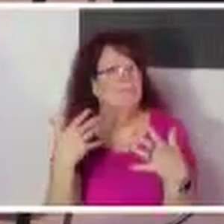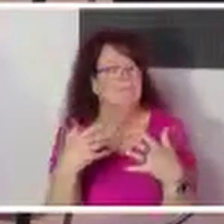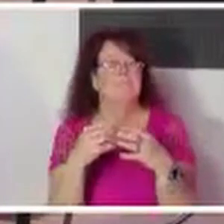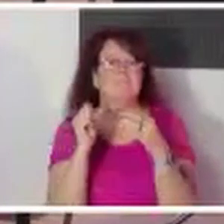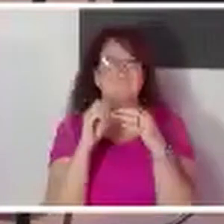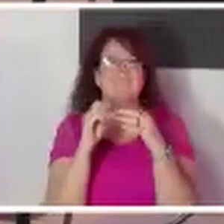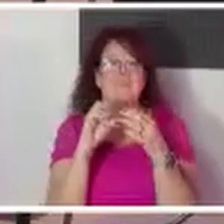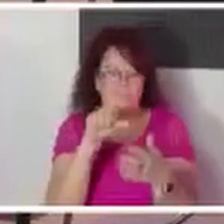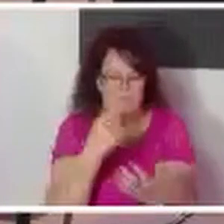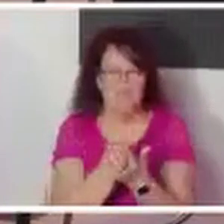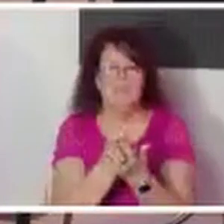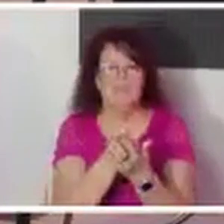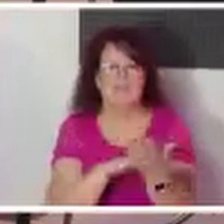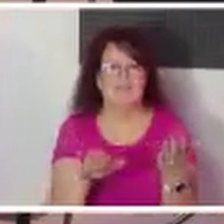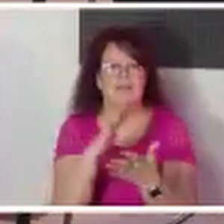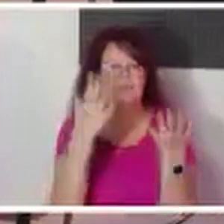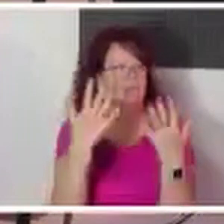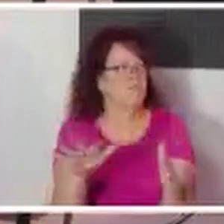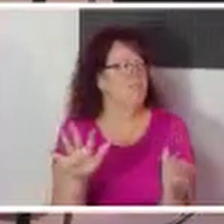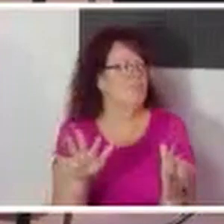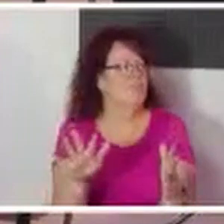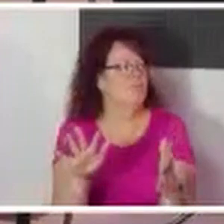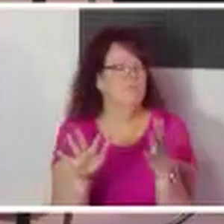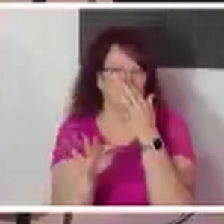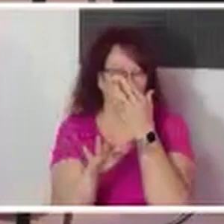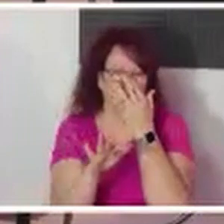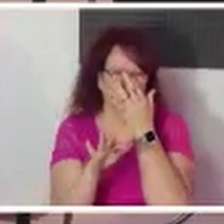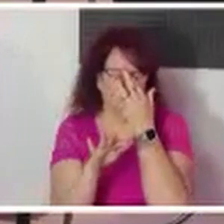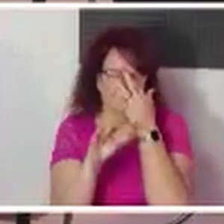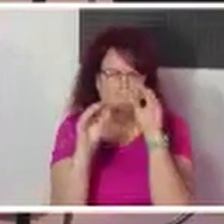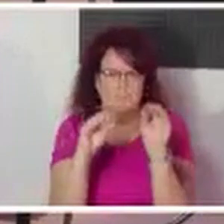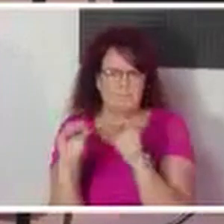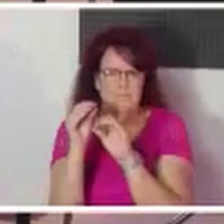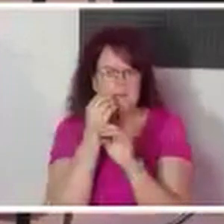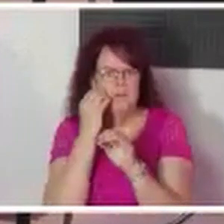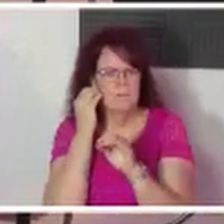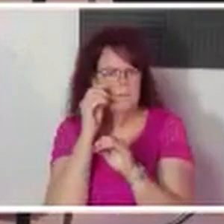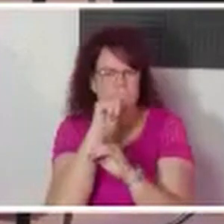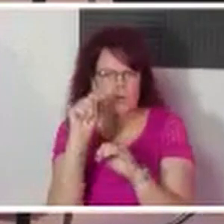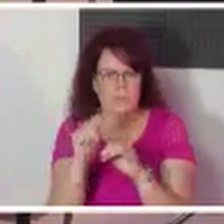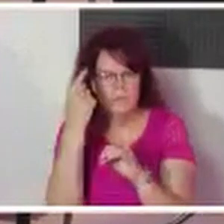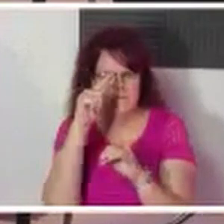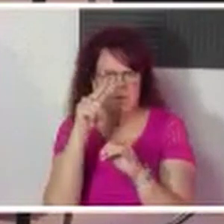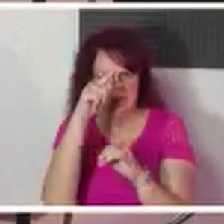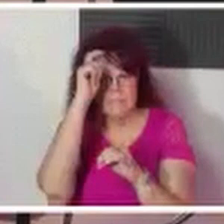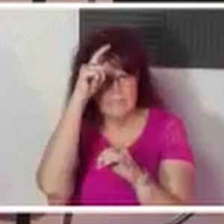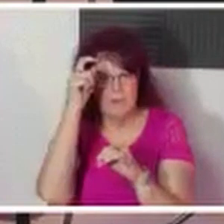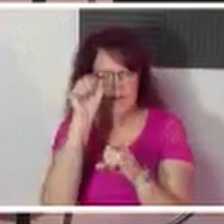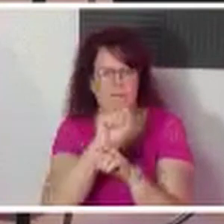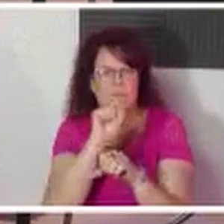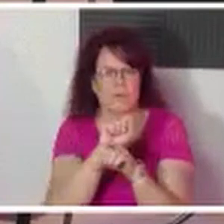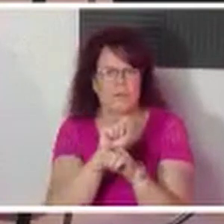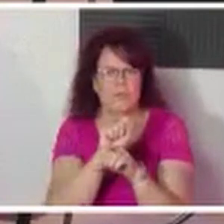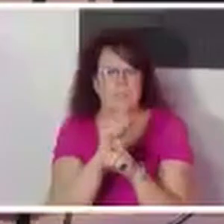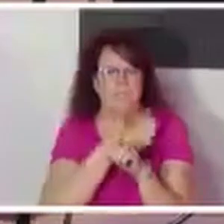So graduated college, we did it. Moved home to Tulsa for a summer where I interned with